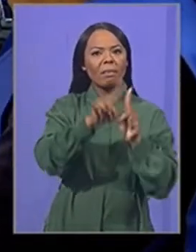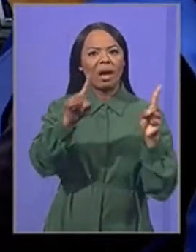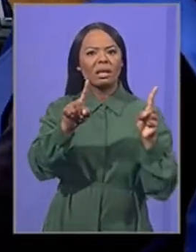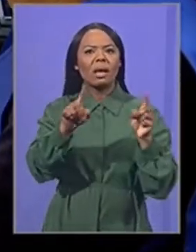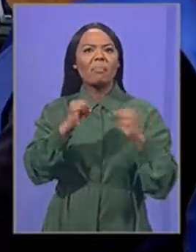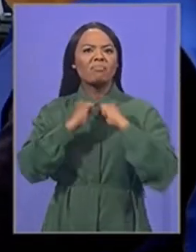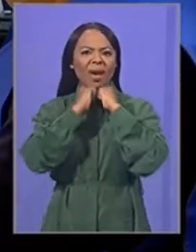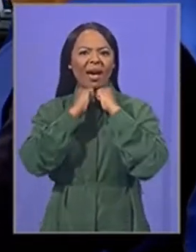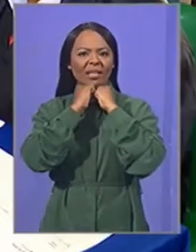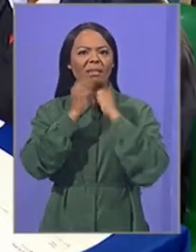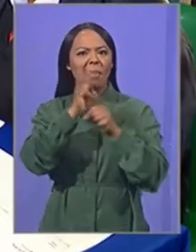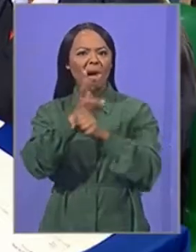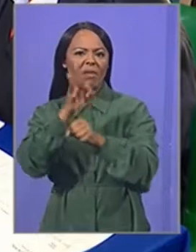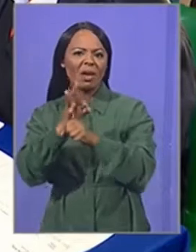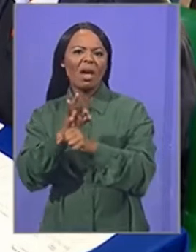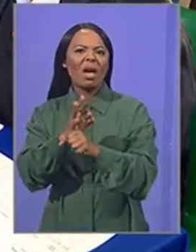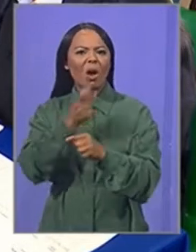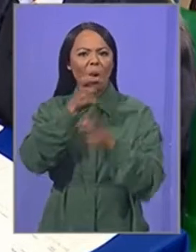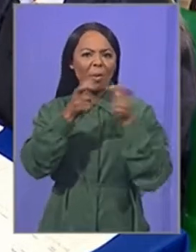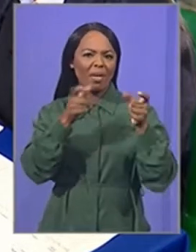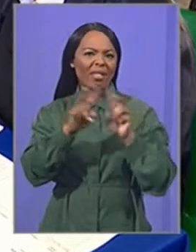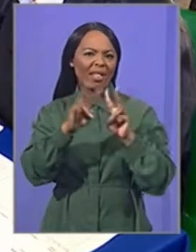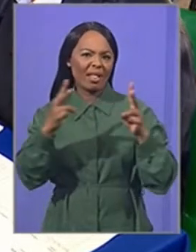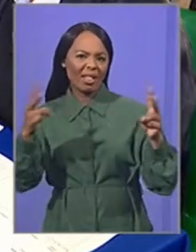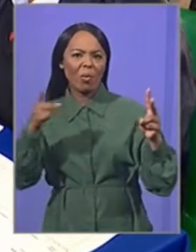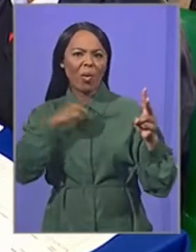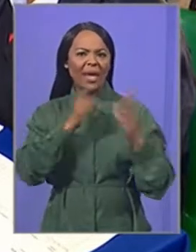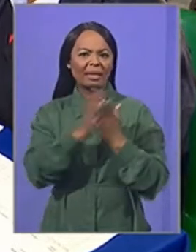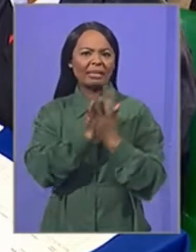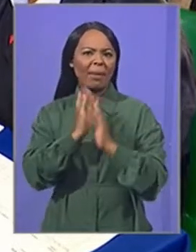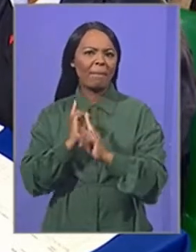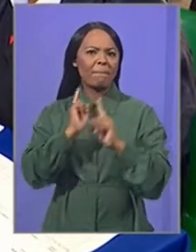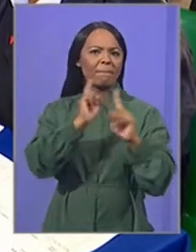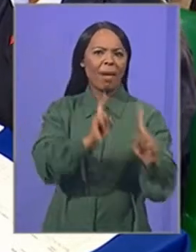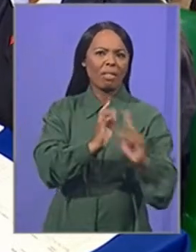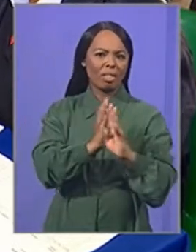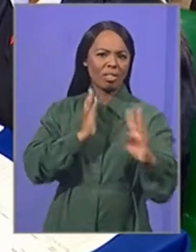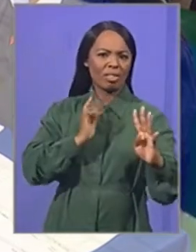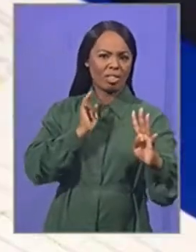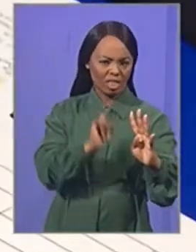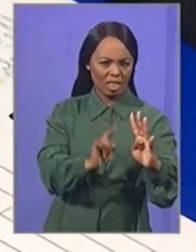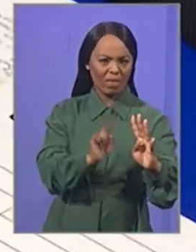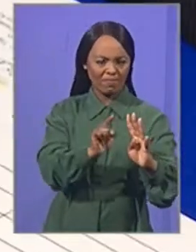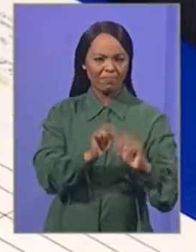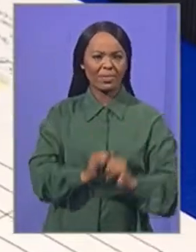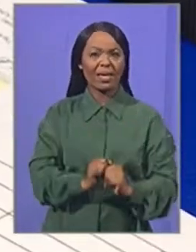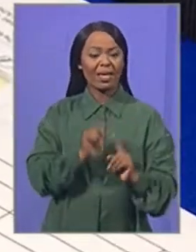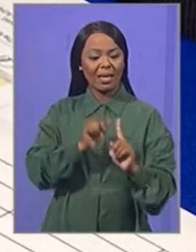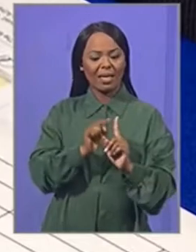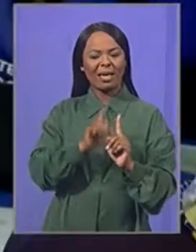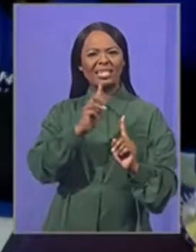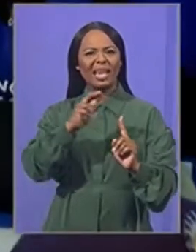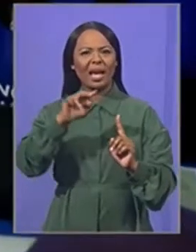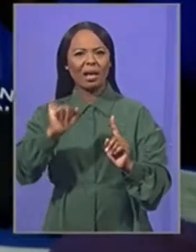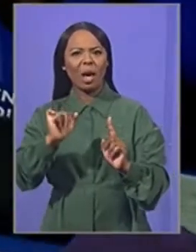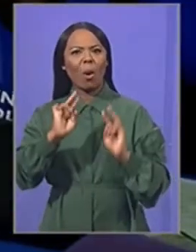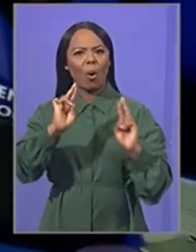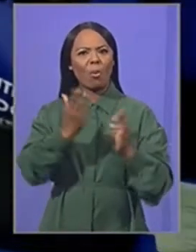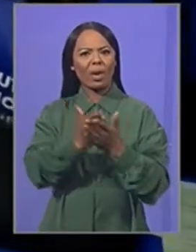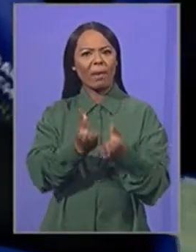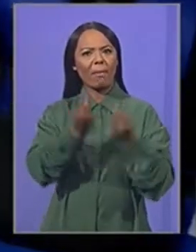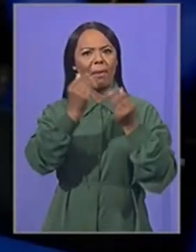a farologaneng. Gareng ga bao ba neng ba le mo moleng ke Diura phela yo neng ana le tsholofelo ya gore o tla bona